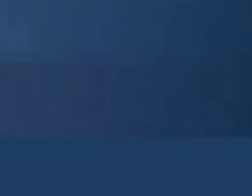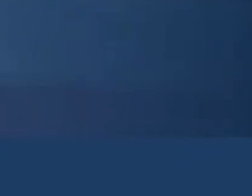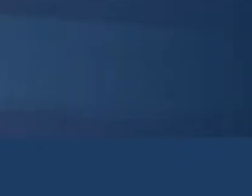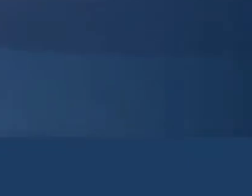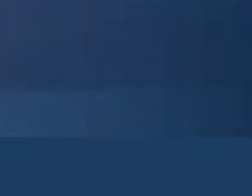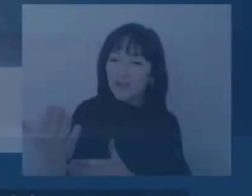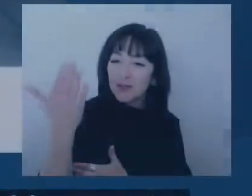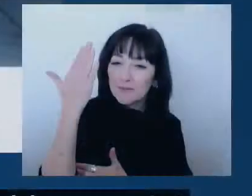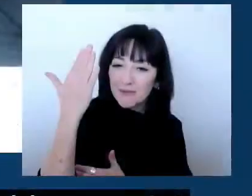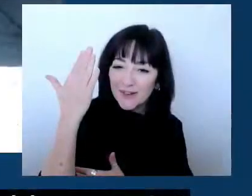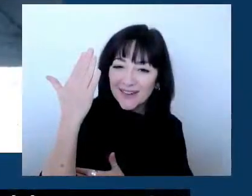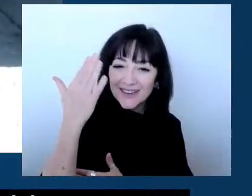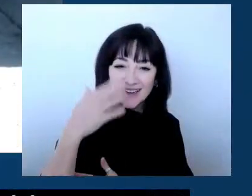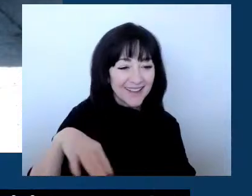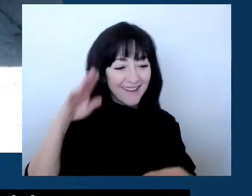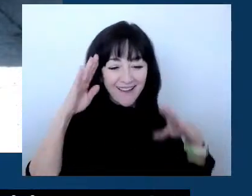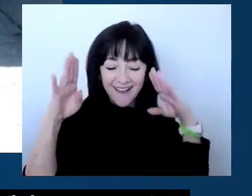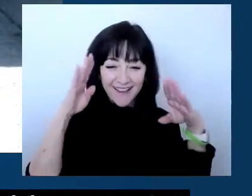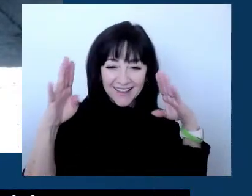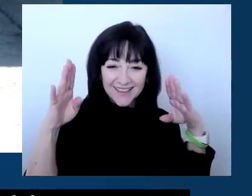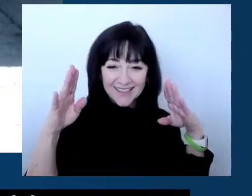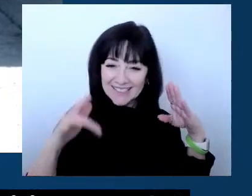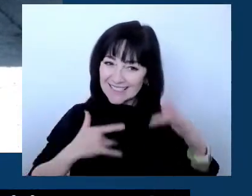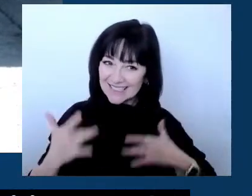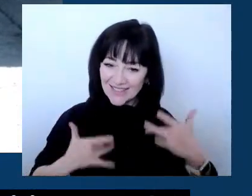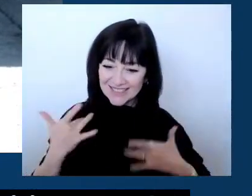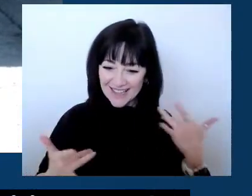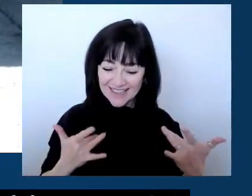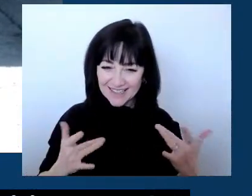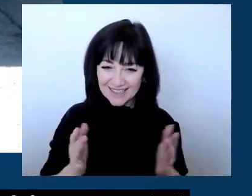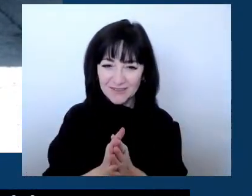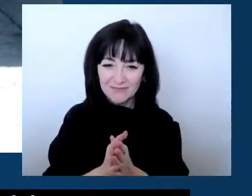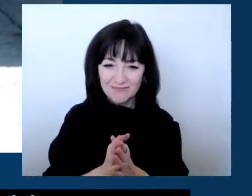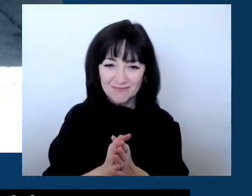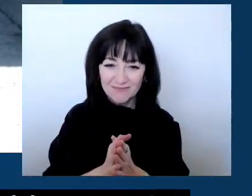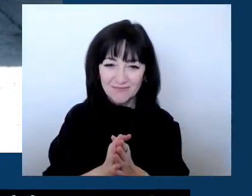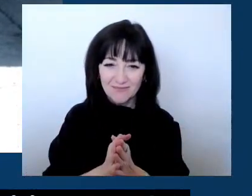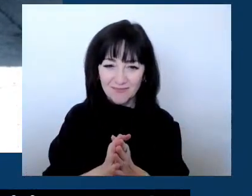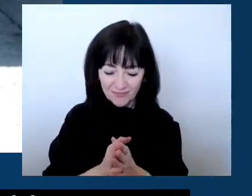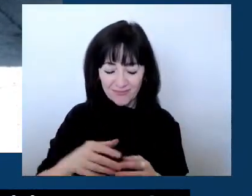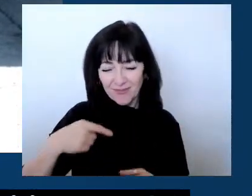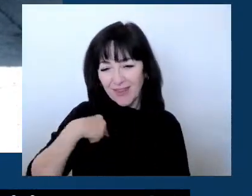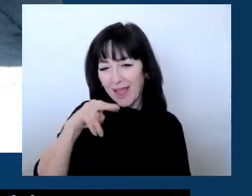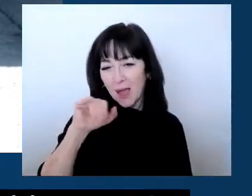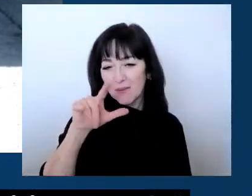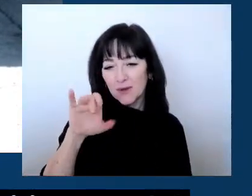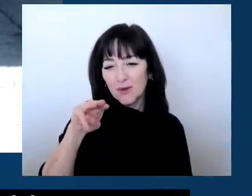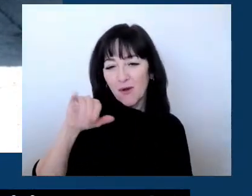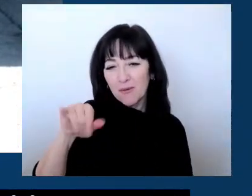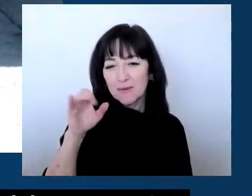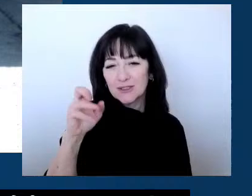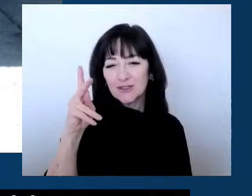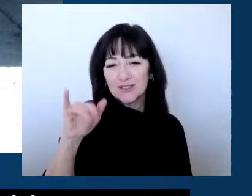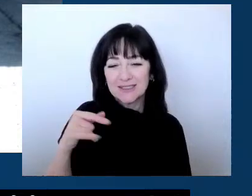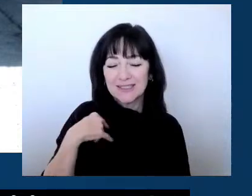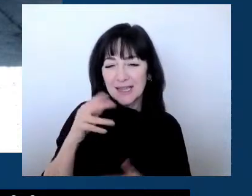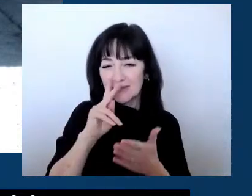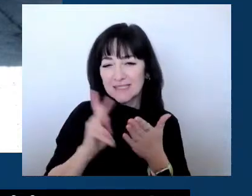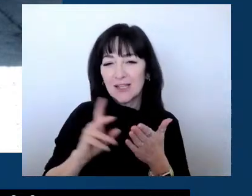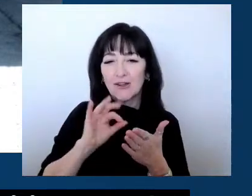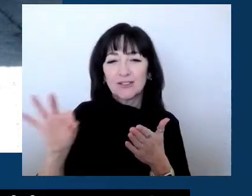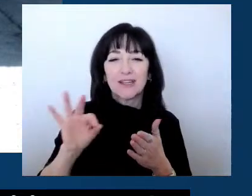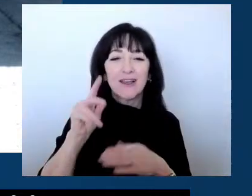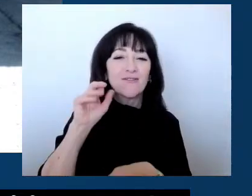everyone. Hi. So exciting. I'm Nicole Majeski, the Secretary of the Delaware Department of Transportation, and it's